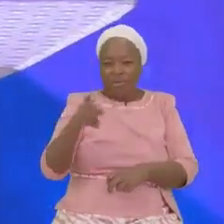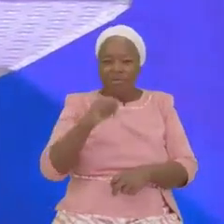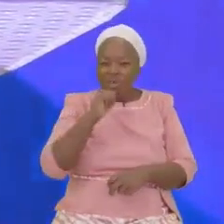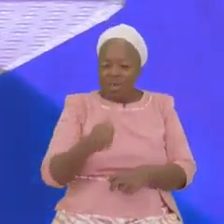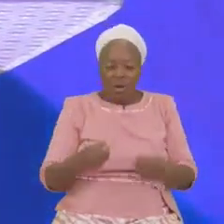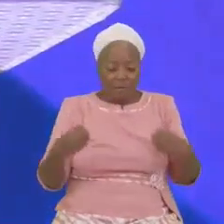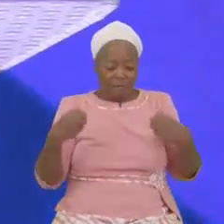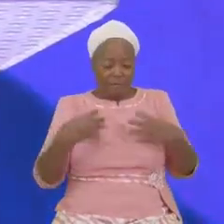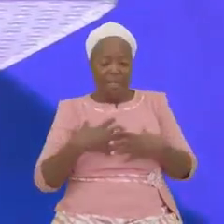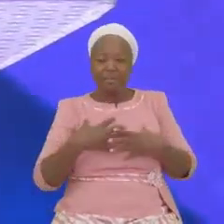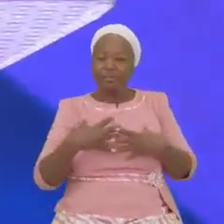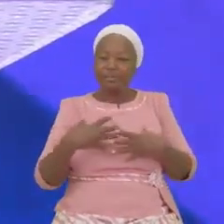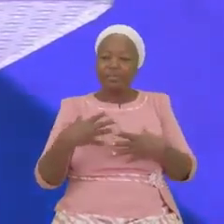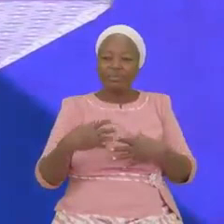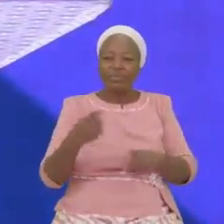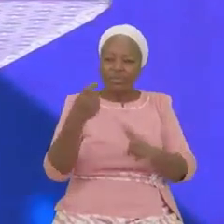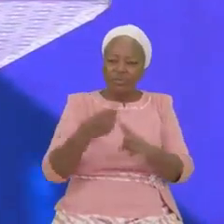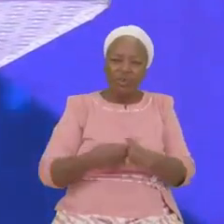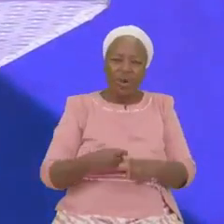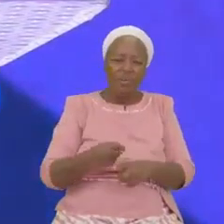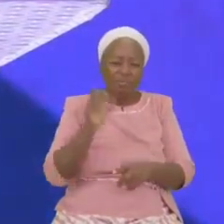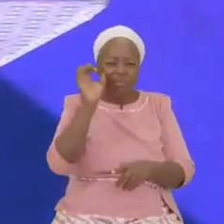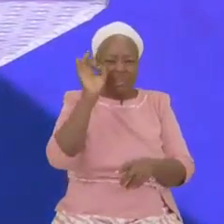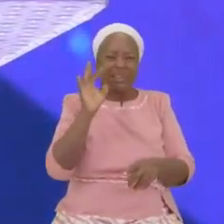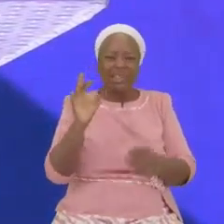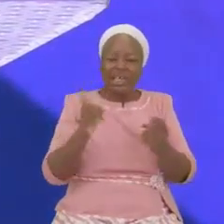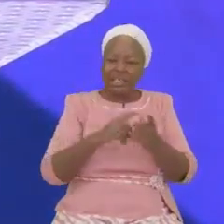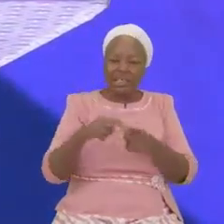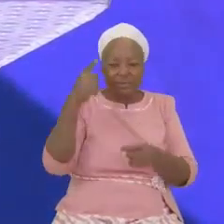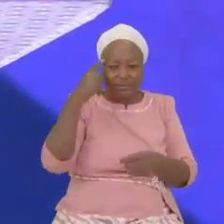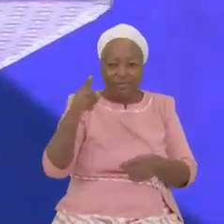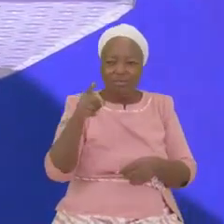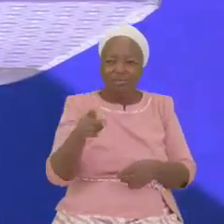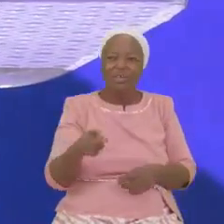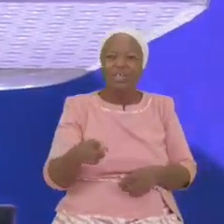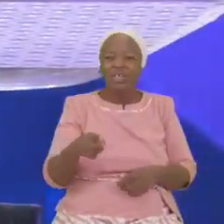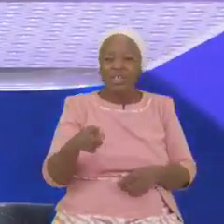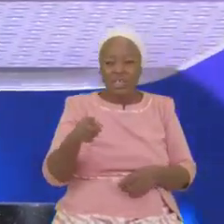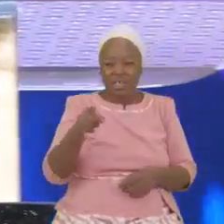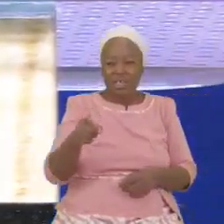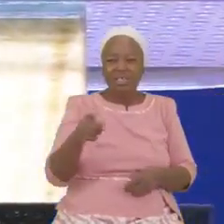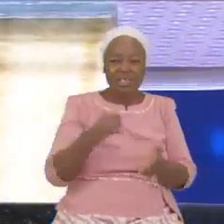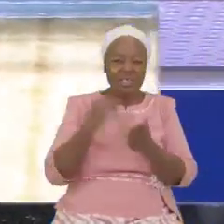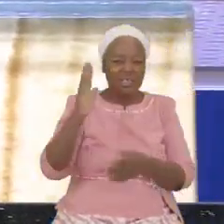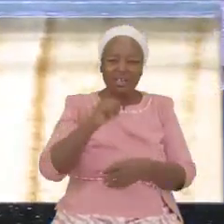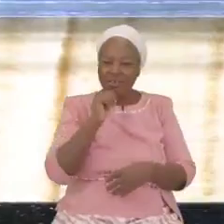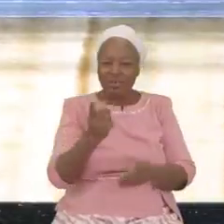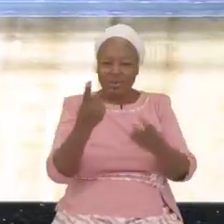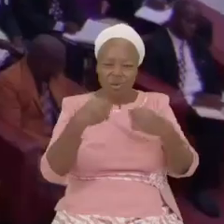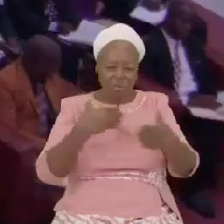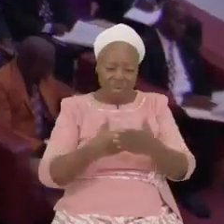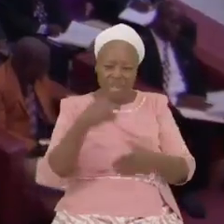fear, and from terror, for he shall not come near